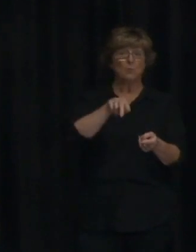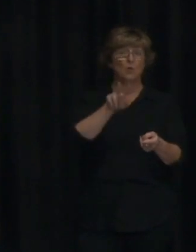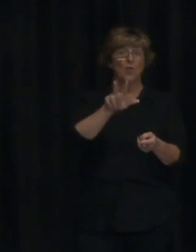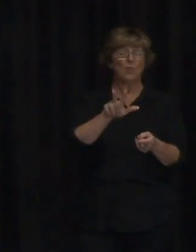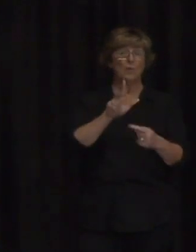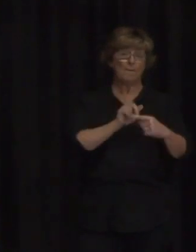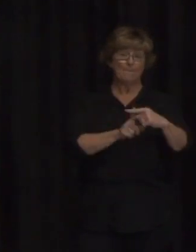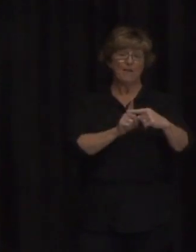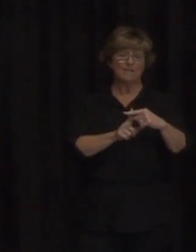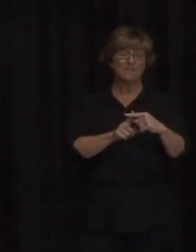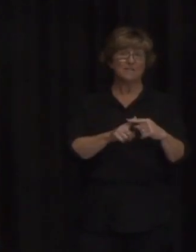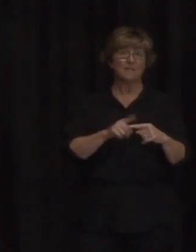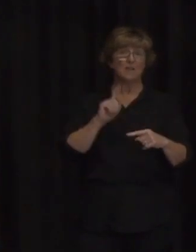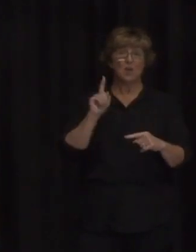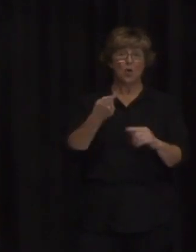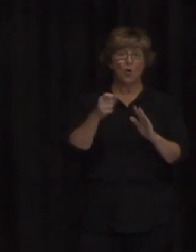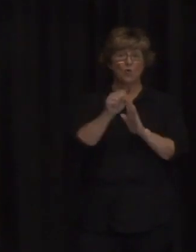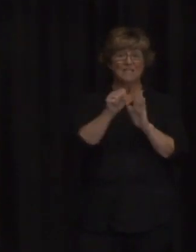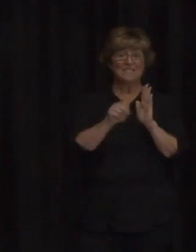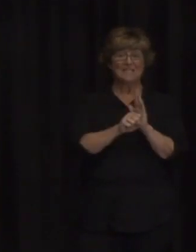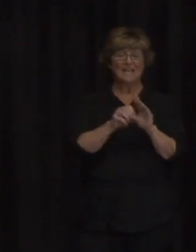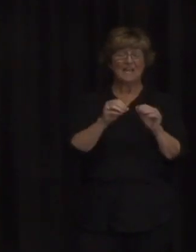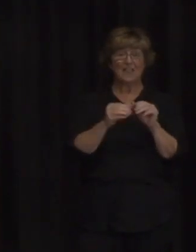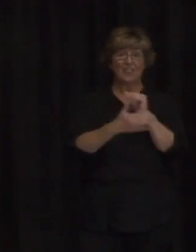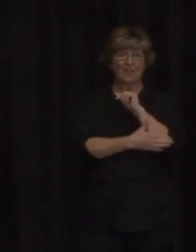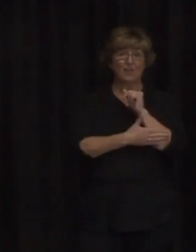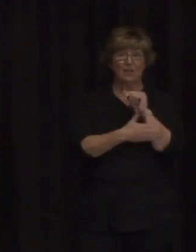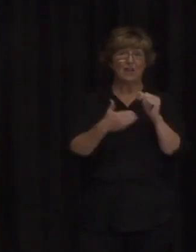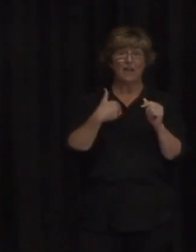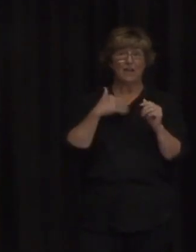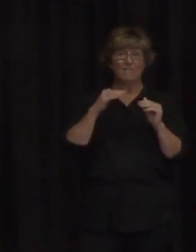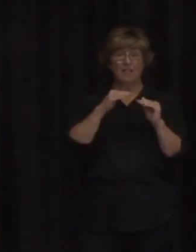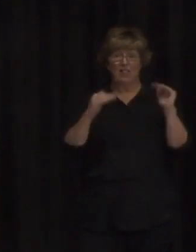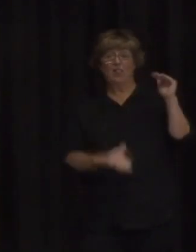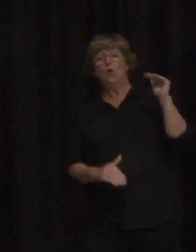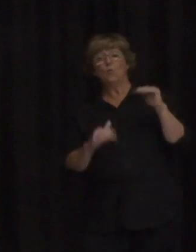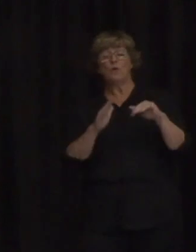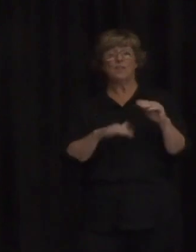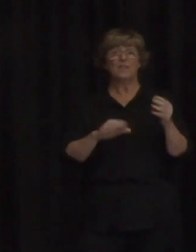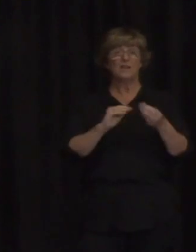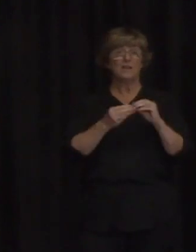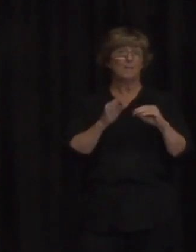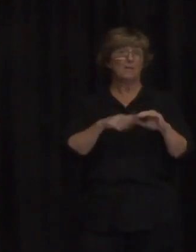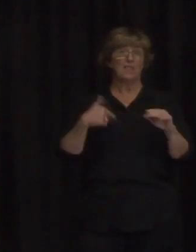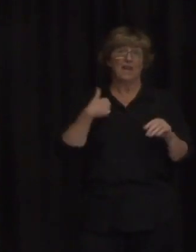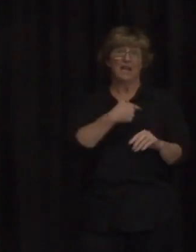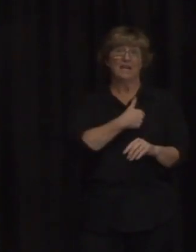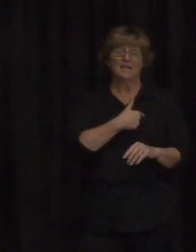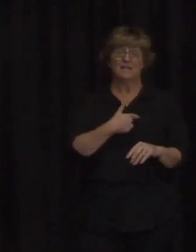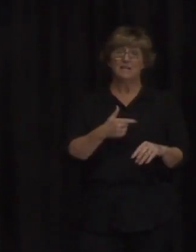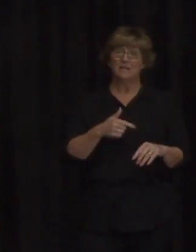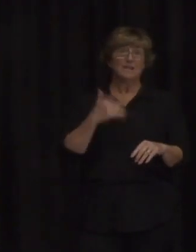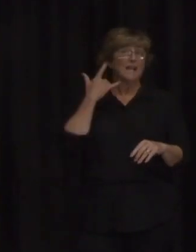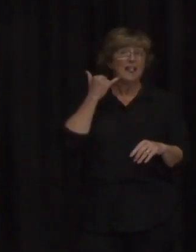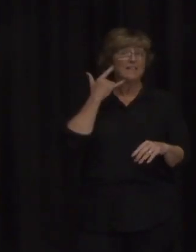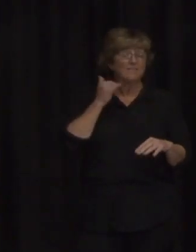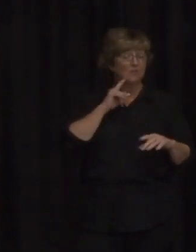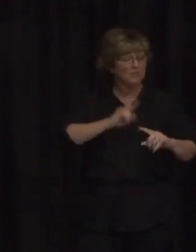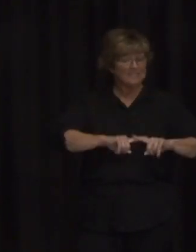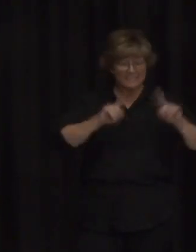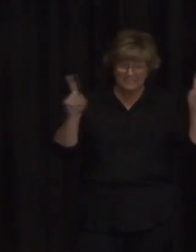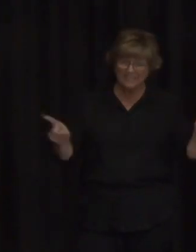mean, there's only 8 states in the country that have lower positivity rate. That this state is in a very different place than it's